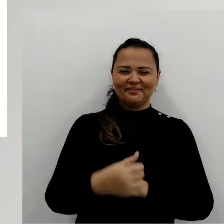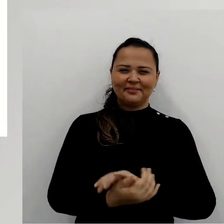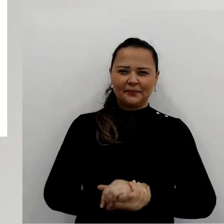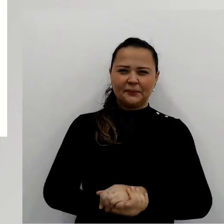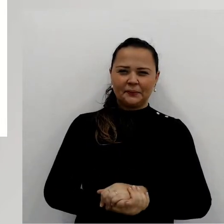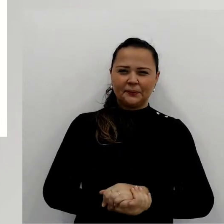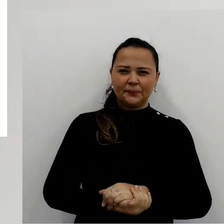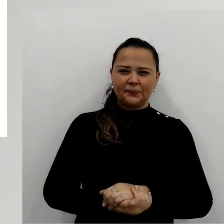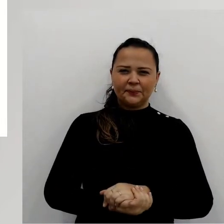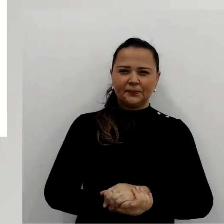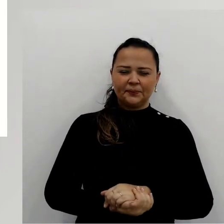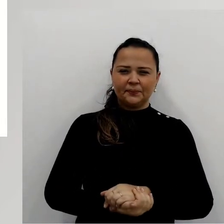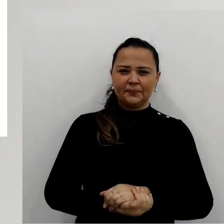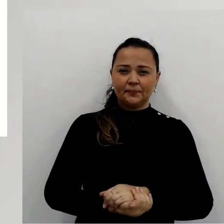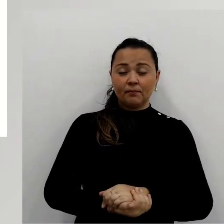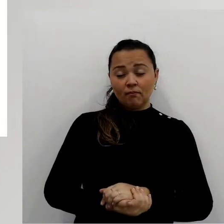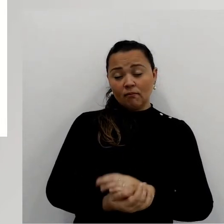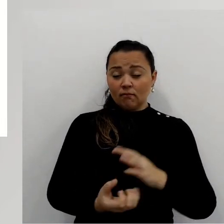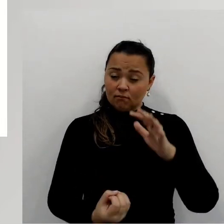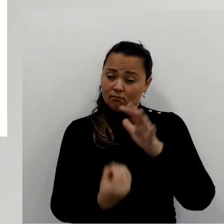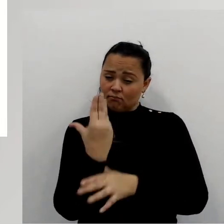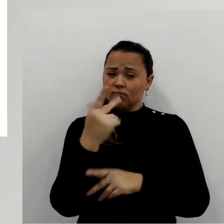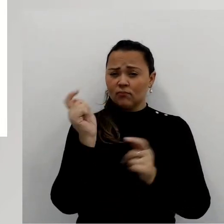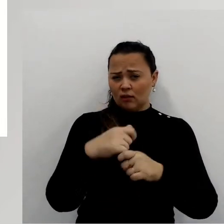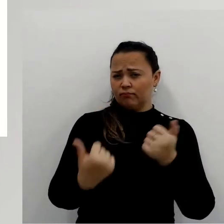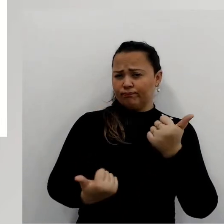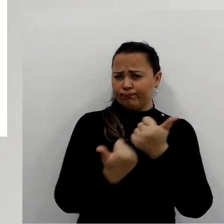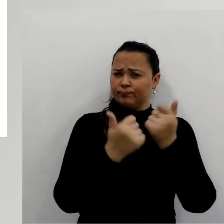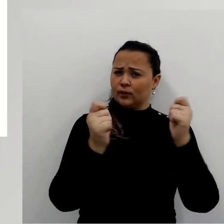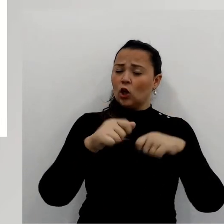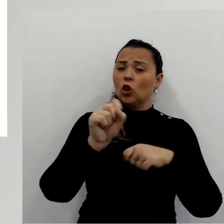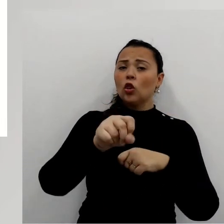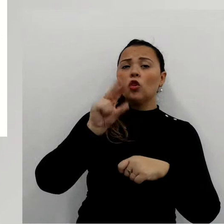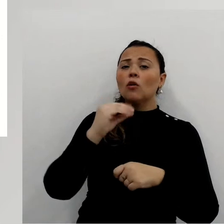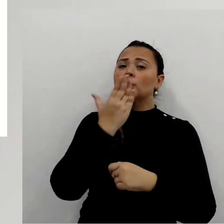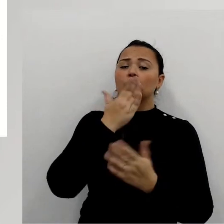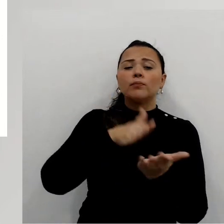new type of print that Frank was talking about earlier.